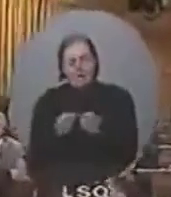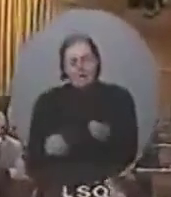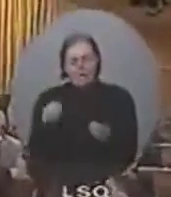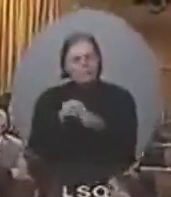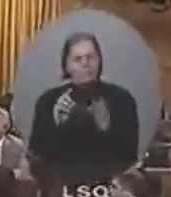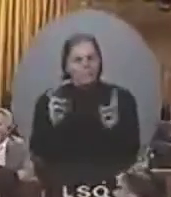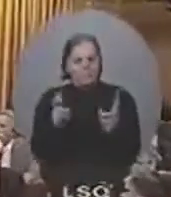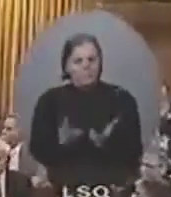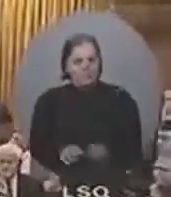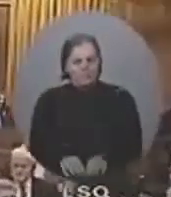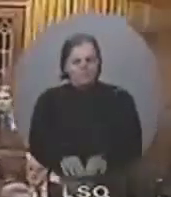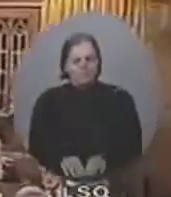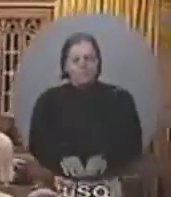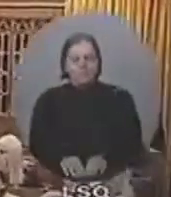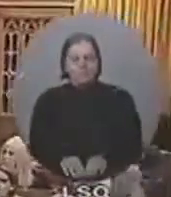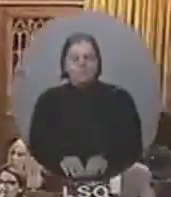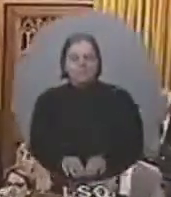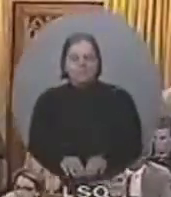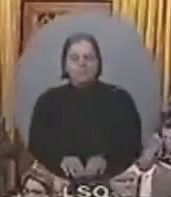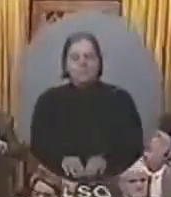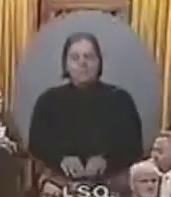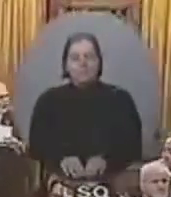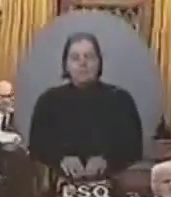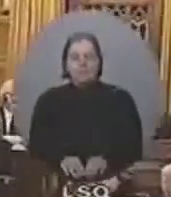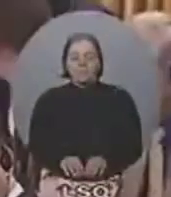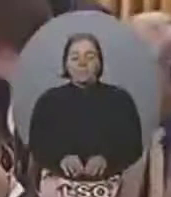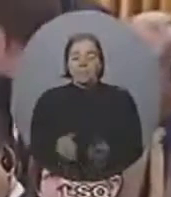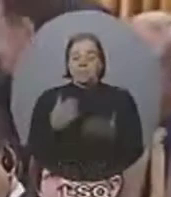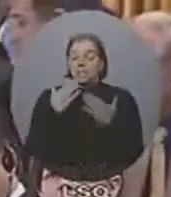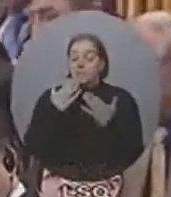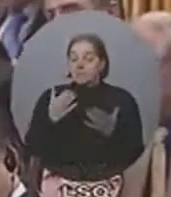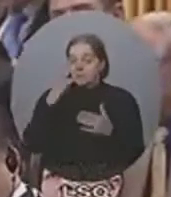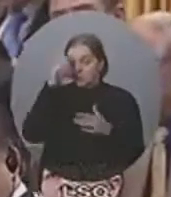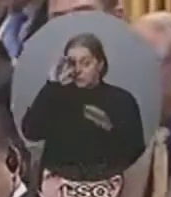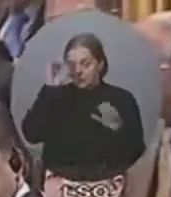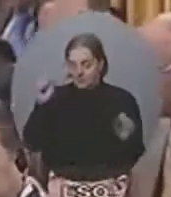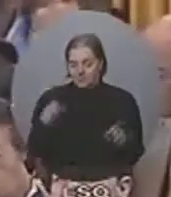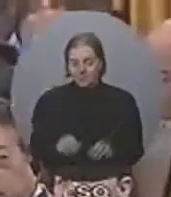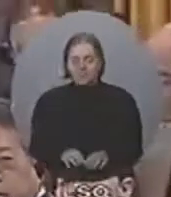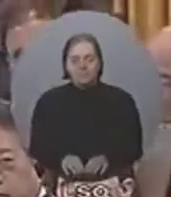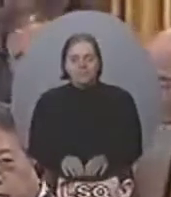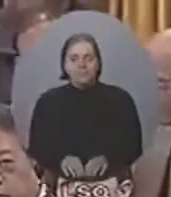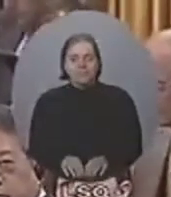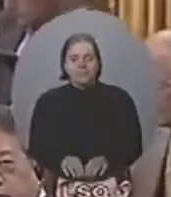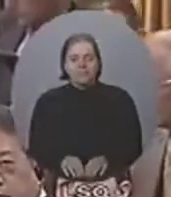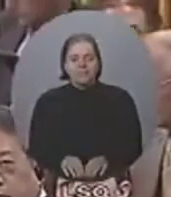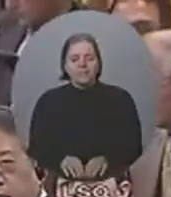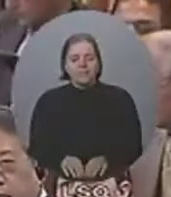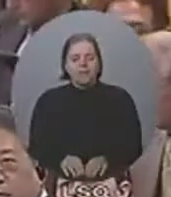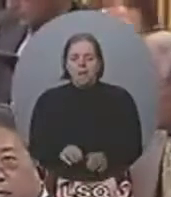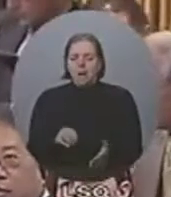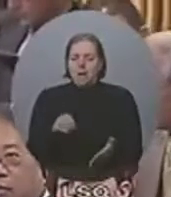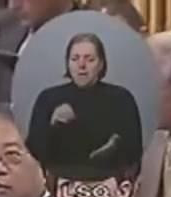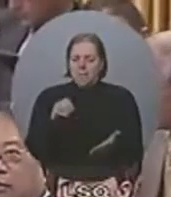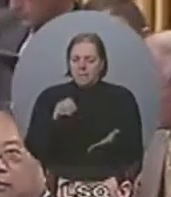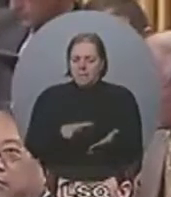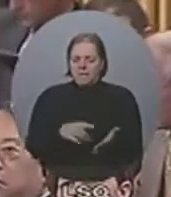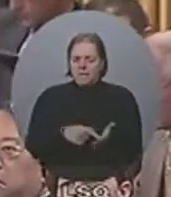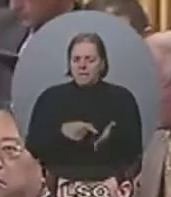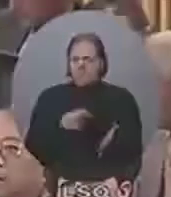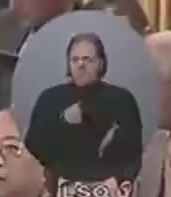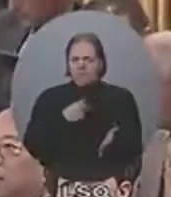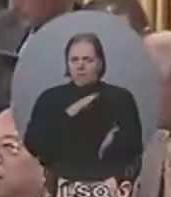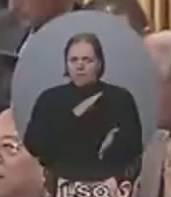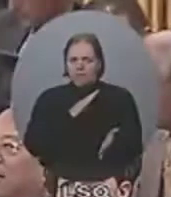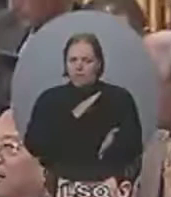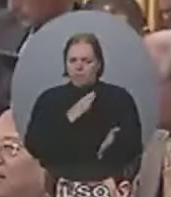The Honourable Minister of State. Well, thank you, Mr. Speaker. In fact, there actually was a plan. I would remind that honourable member that he voted